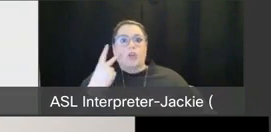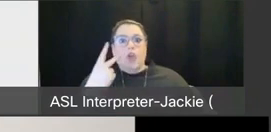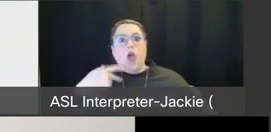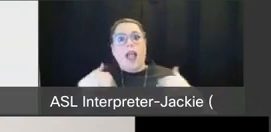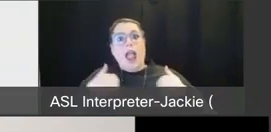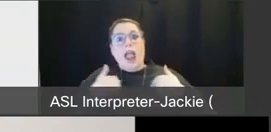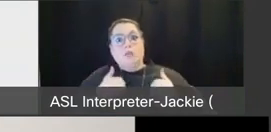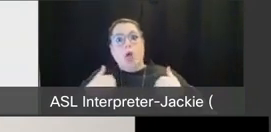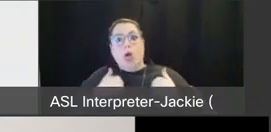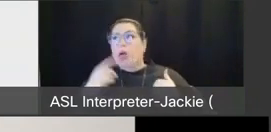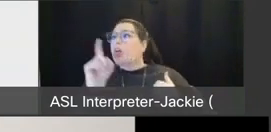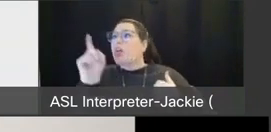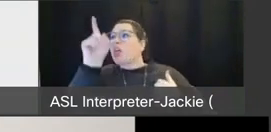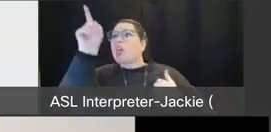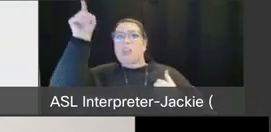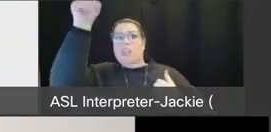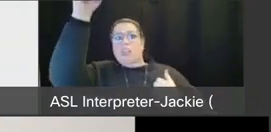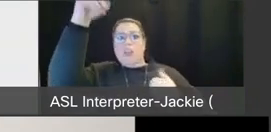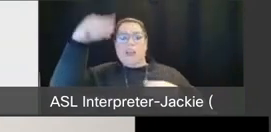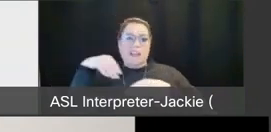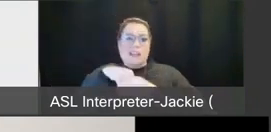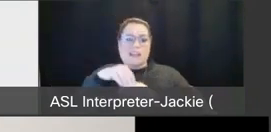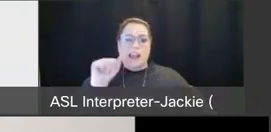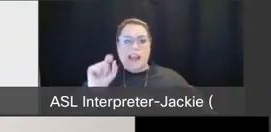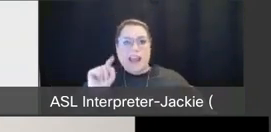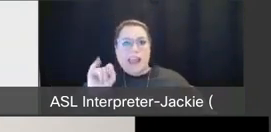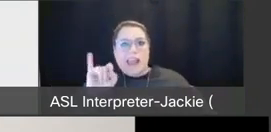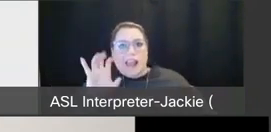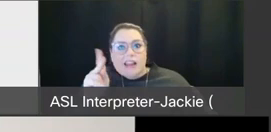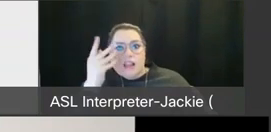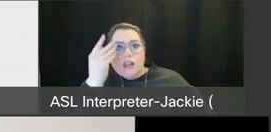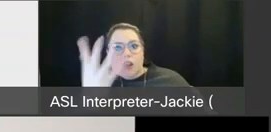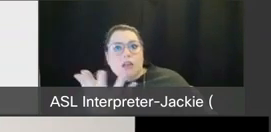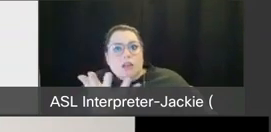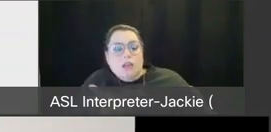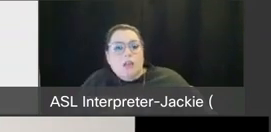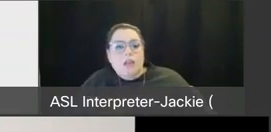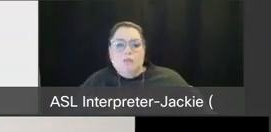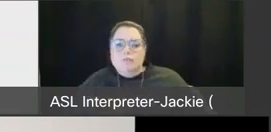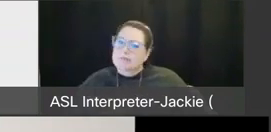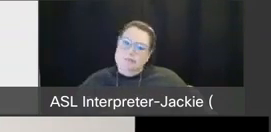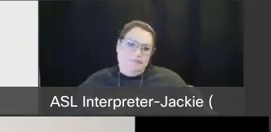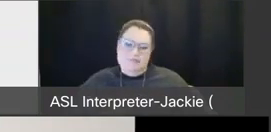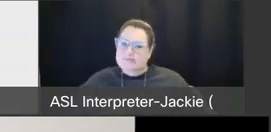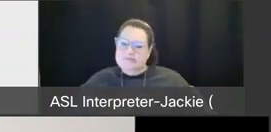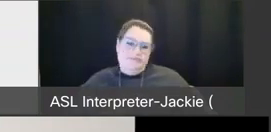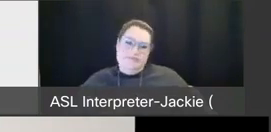site nearby and they just saw that. They just being a good Samaritan. The long story short is these